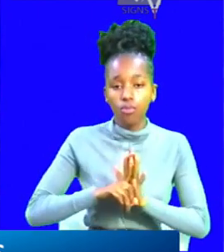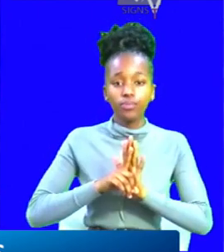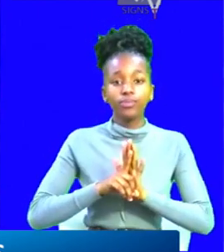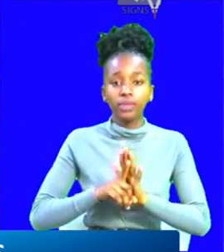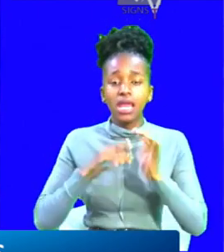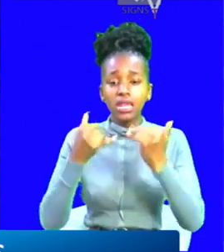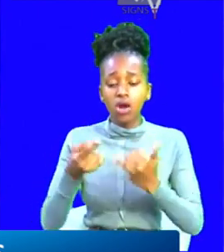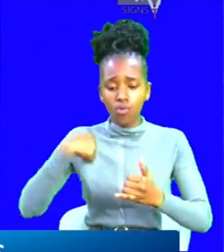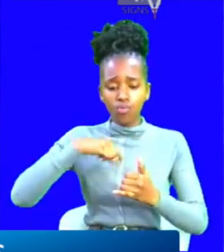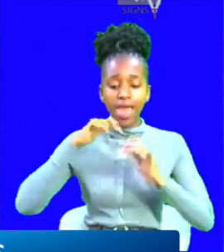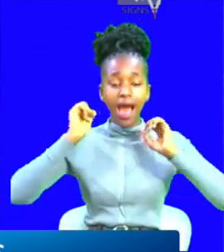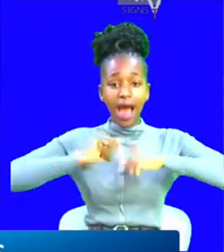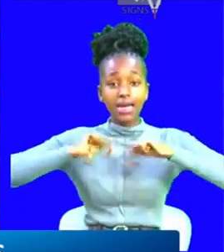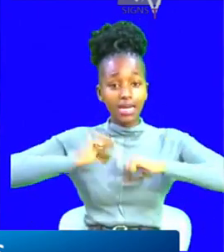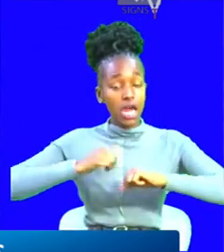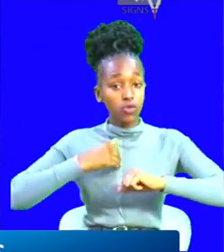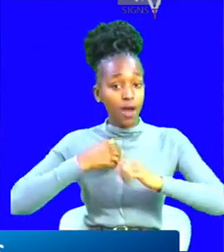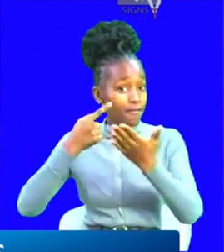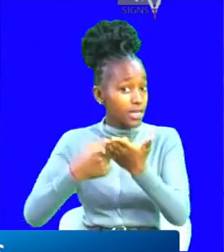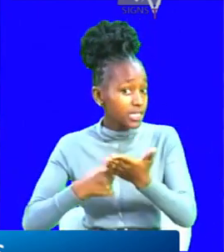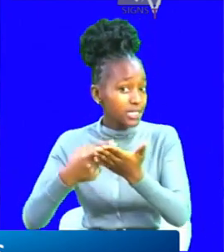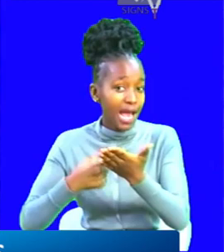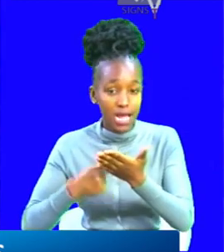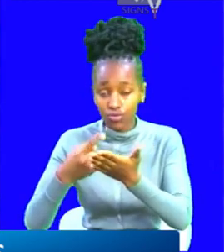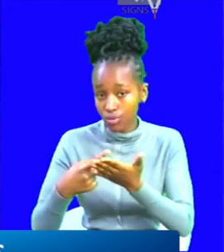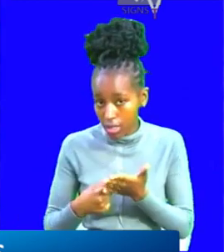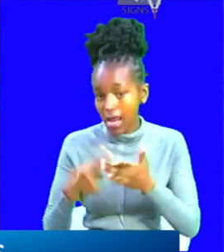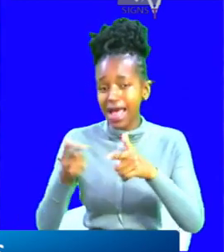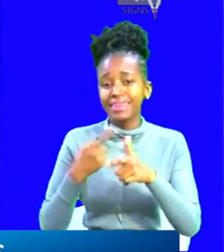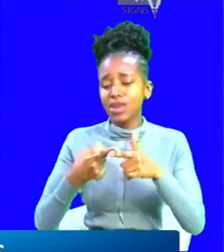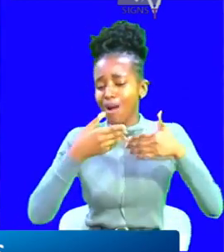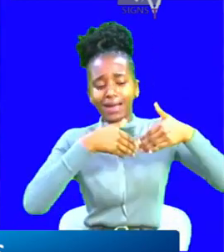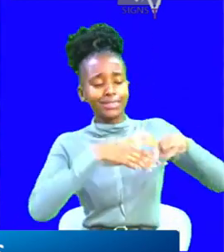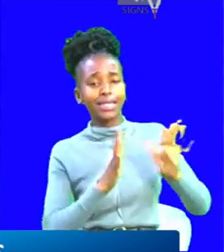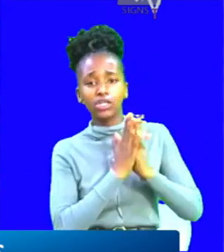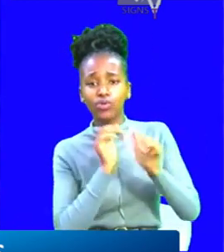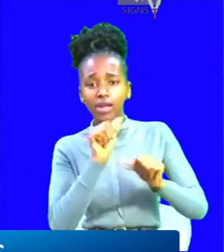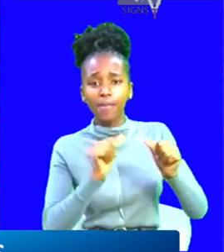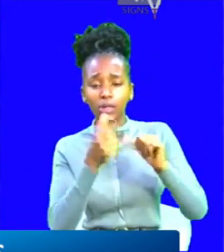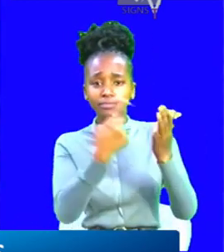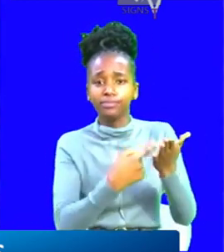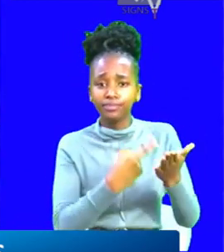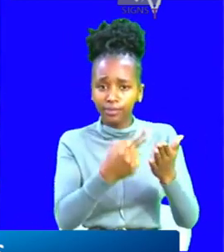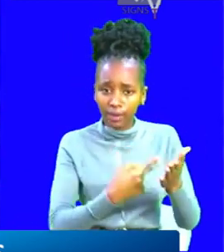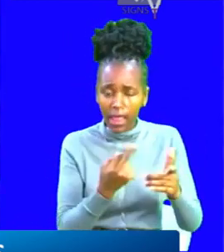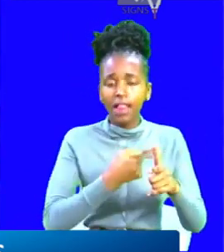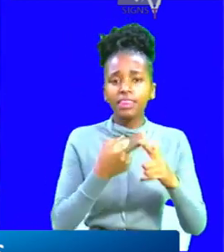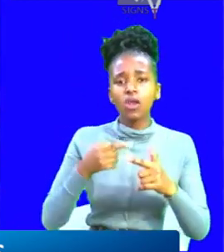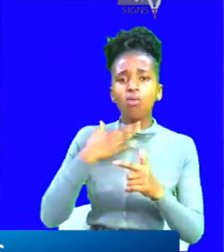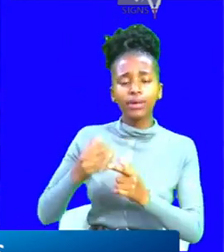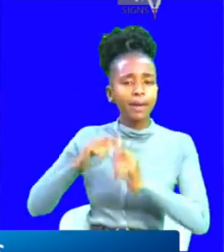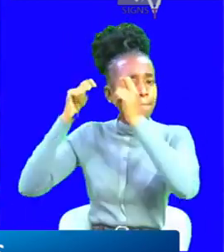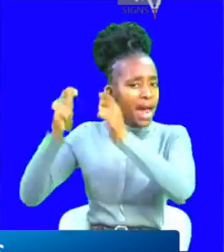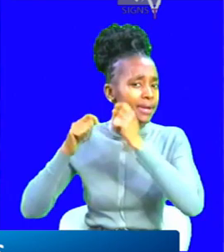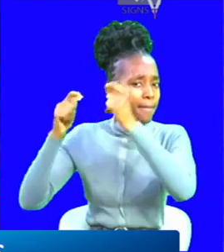kwamba tuongee. Sijui kama tunaelewana. Wakawacha mambo ya kuongea, wakaenda kufanya vita. Na mimi